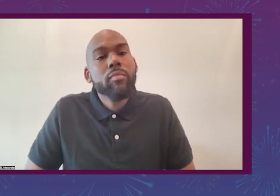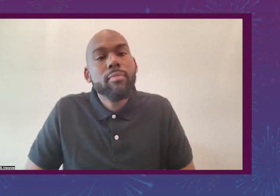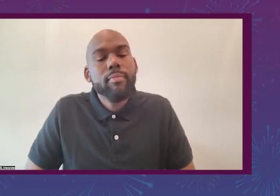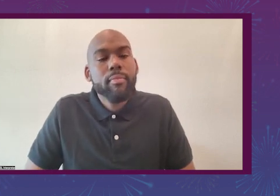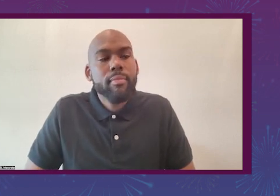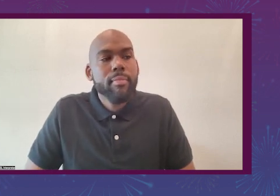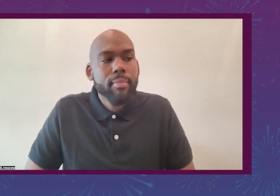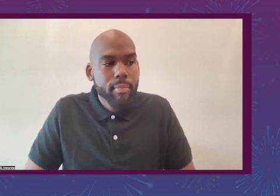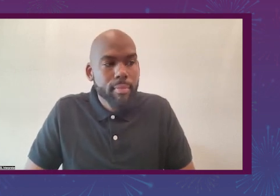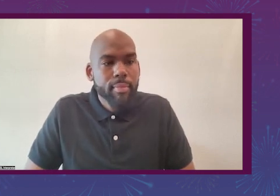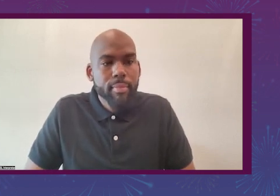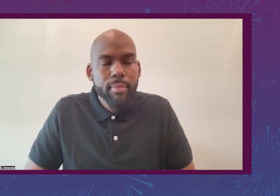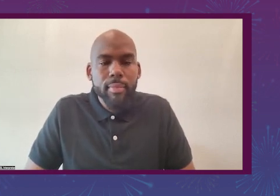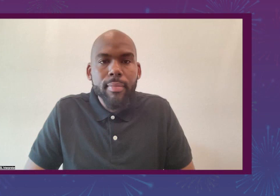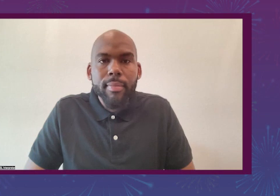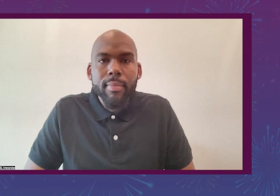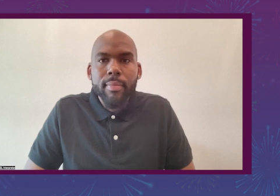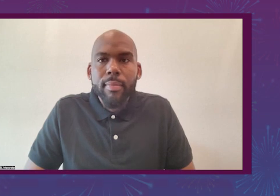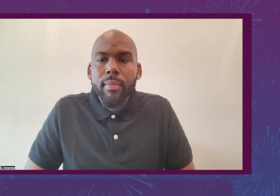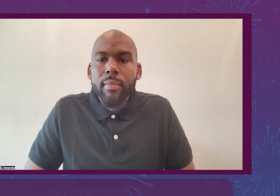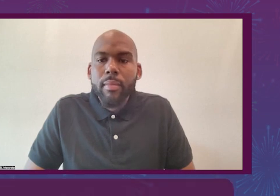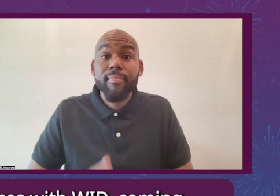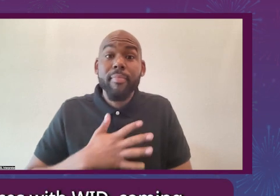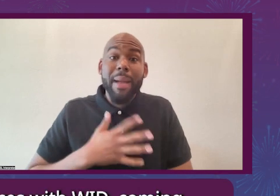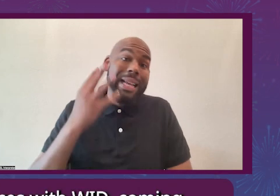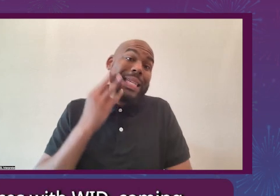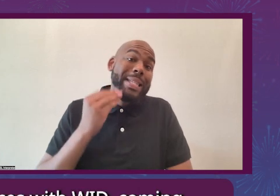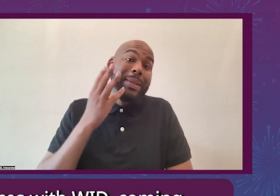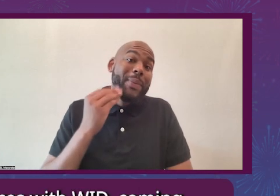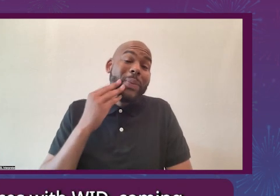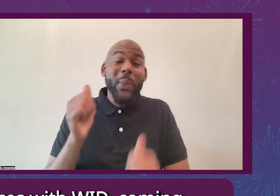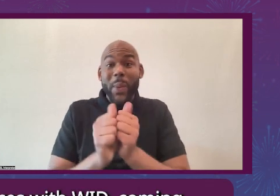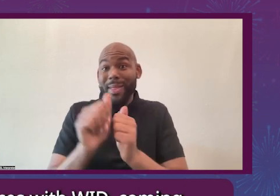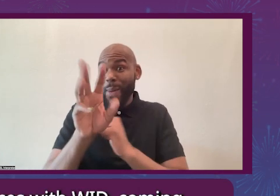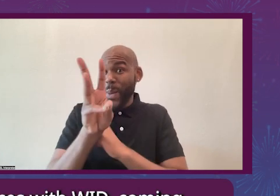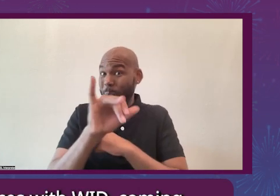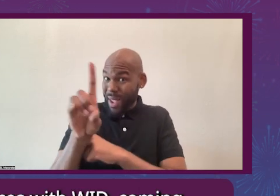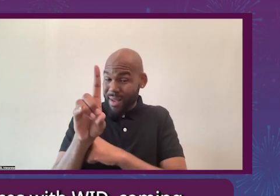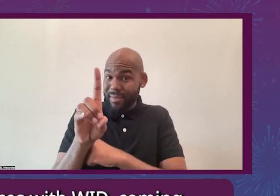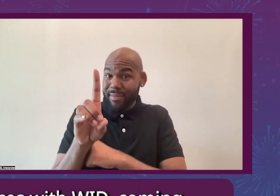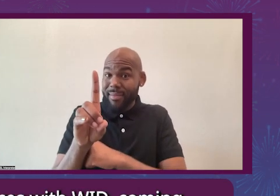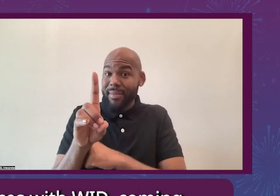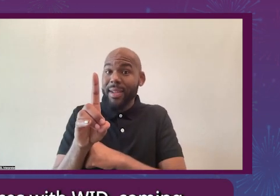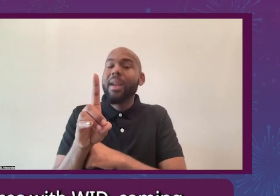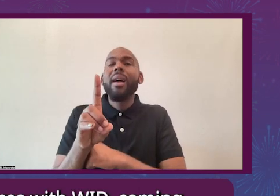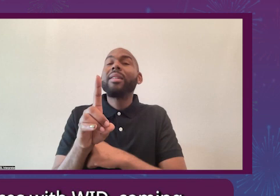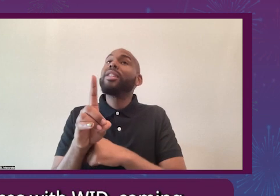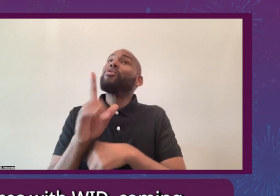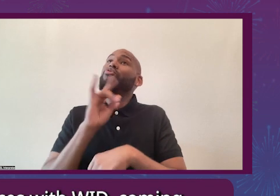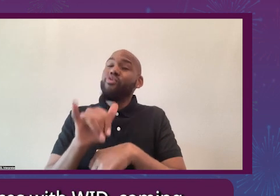many symptoms and impacts of multiple sclerosis. My experiences with WID coming